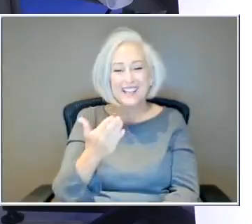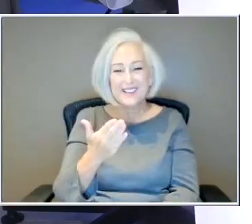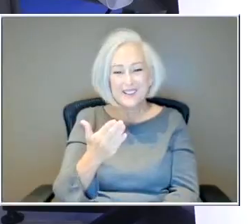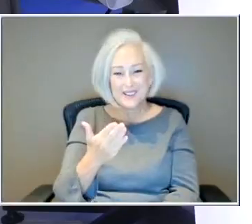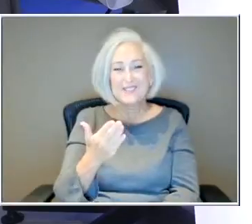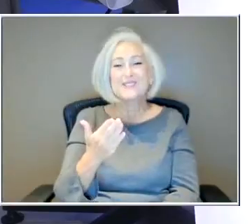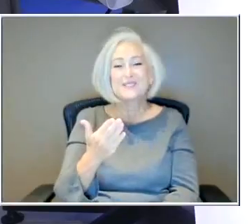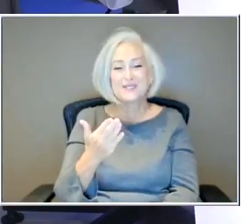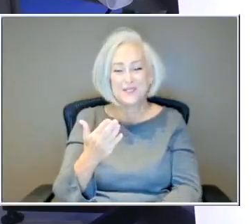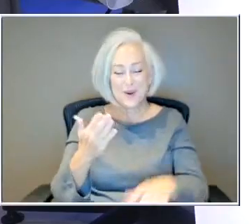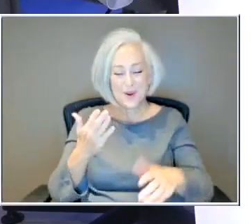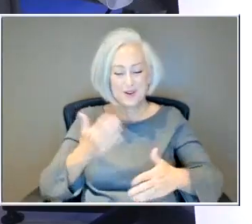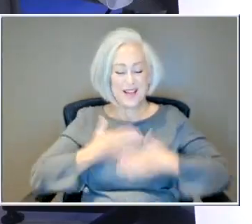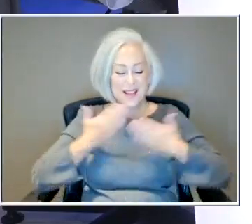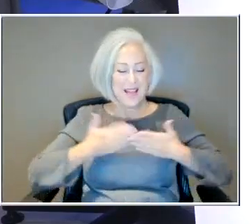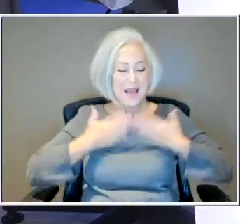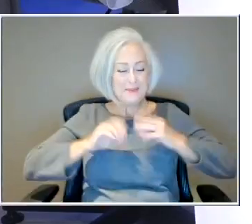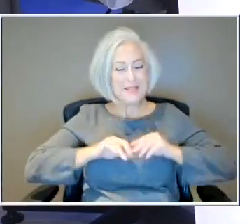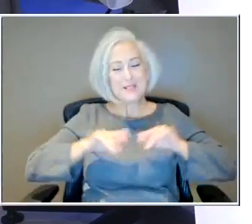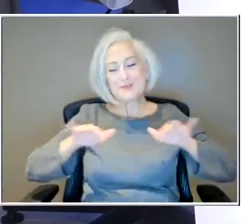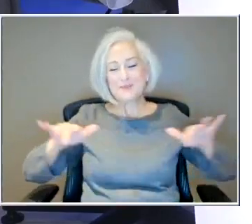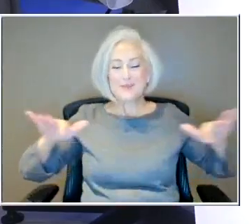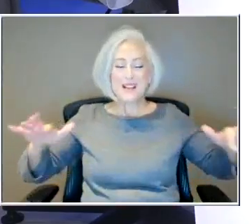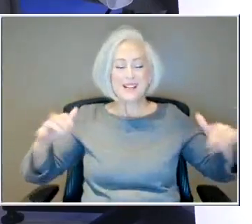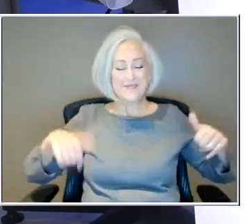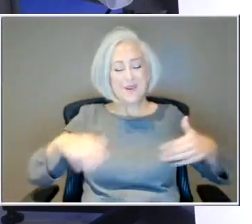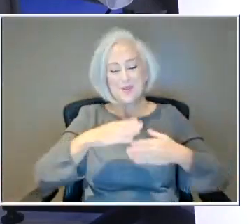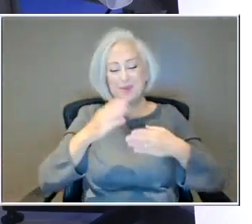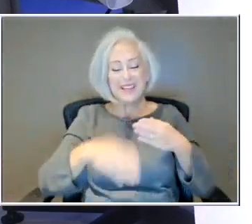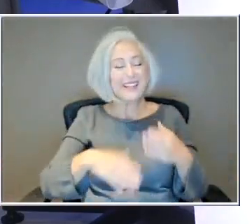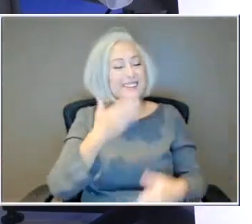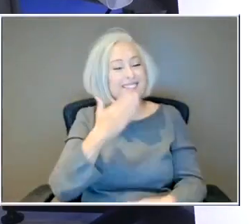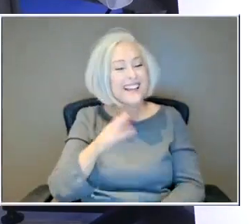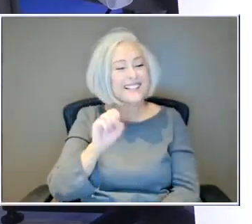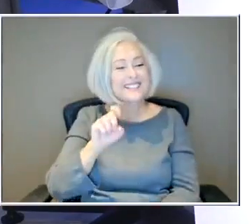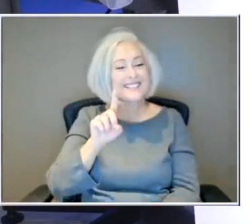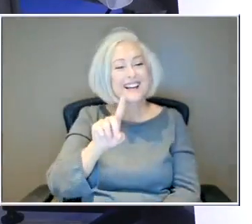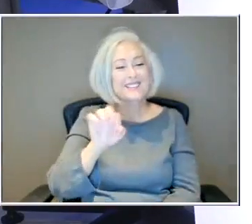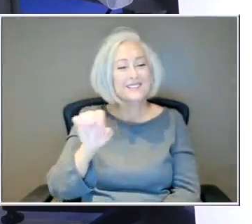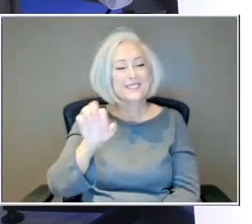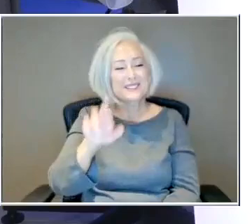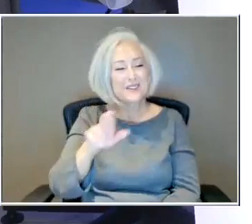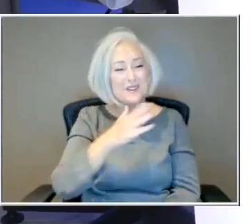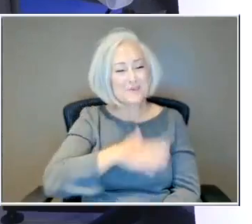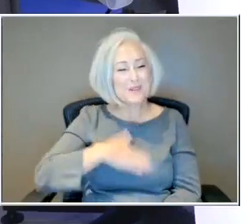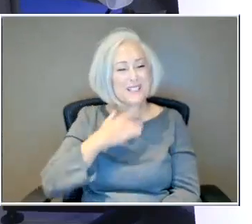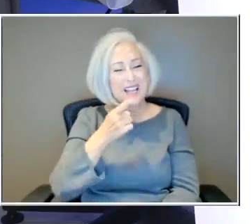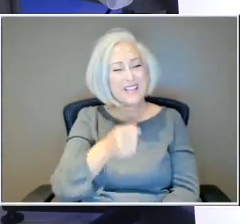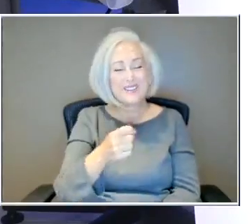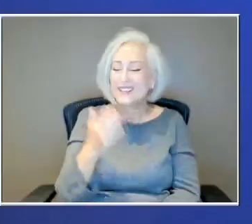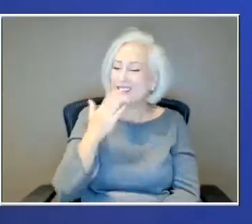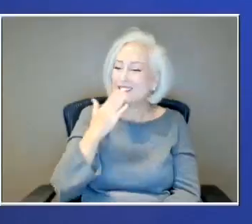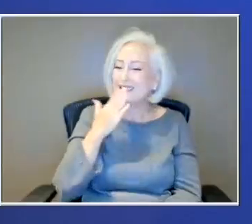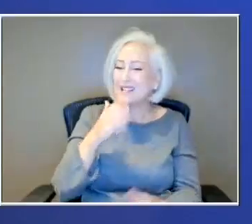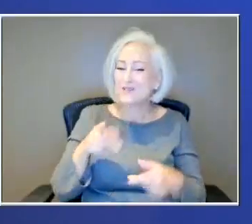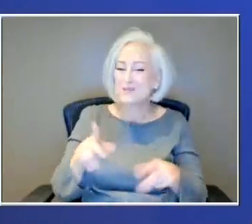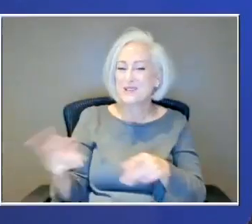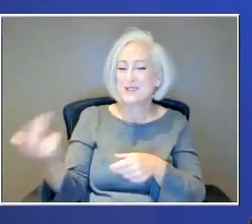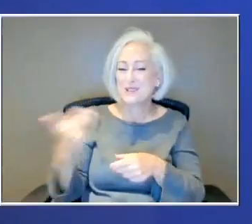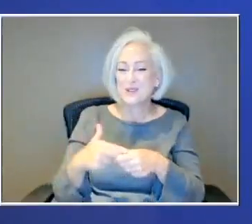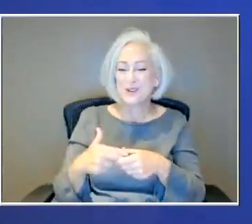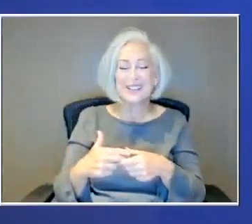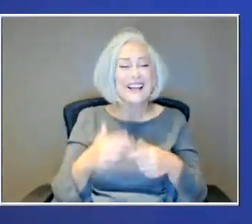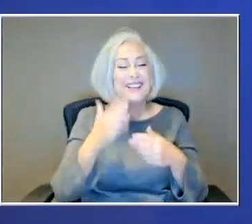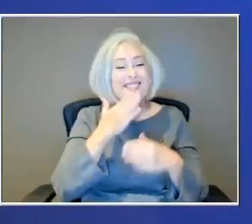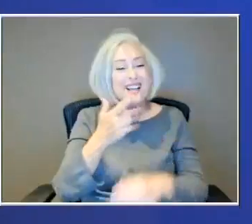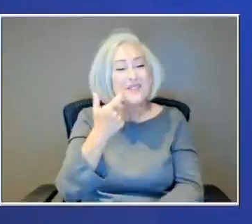spreading the joy and kicking off this weekend. And Dr. Silver, thanks for your insight as always. Appreciate you. Yeah, thank you guys for having me. Thanks to our viewers for being with us.